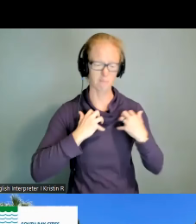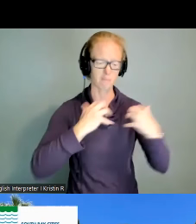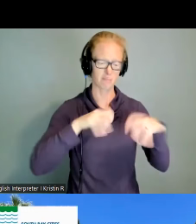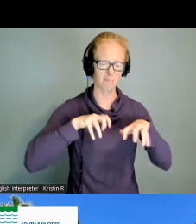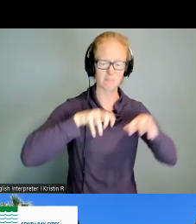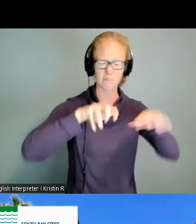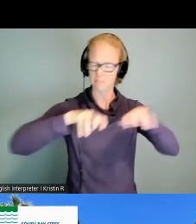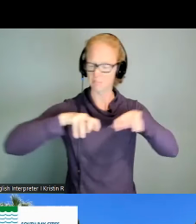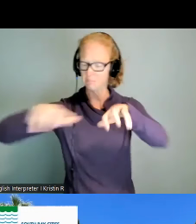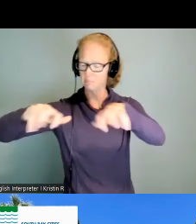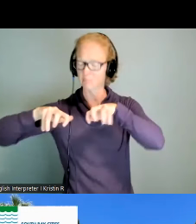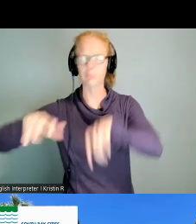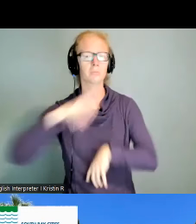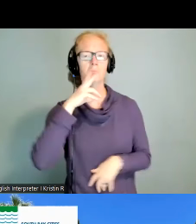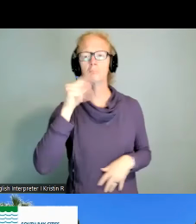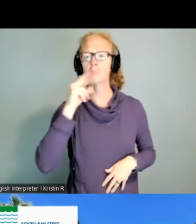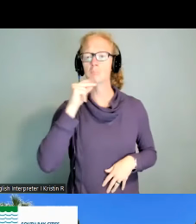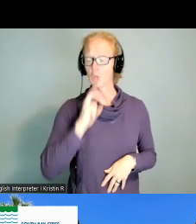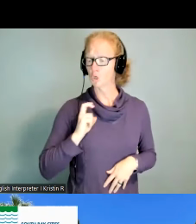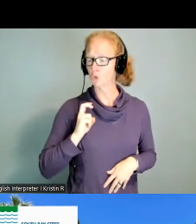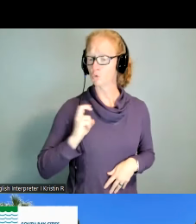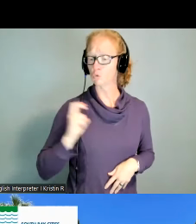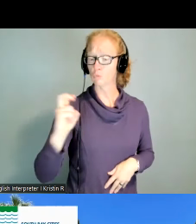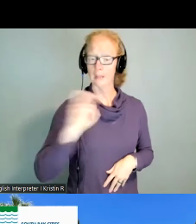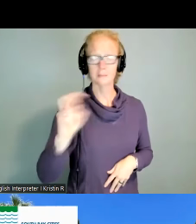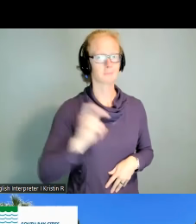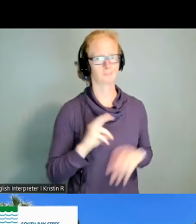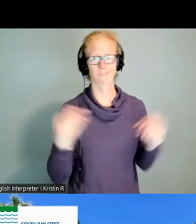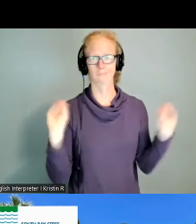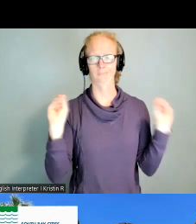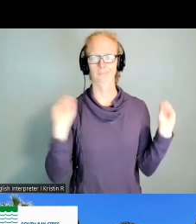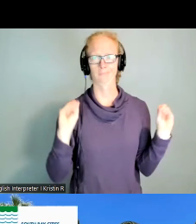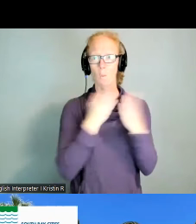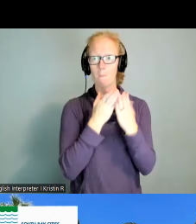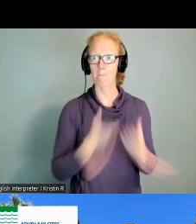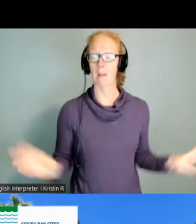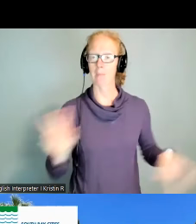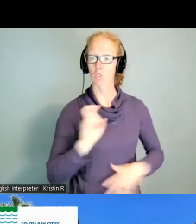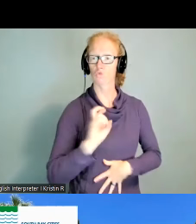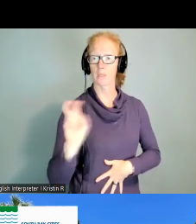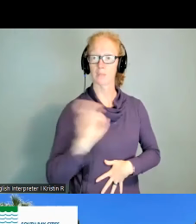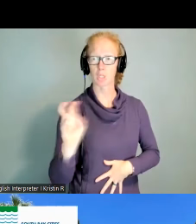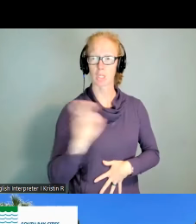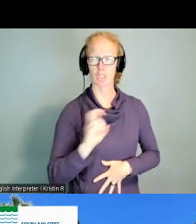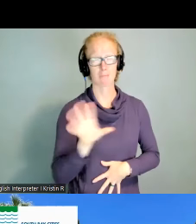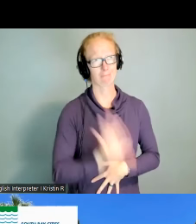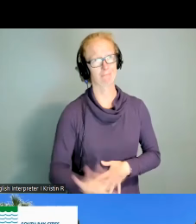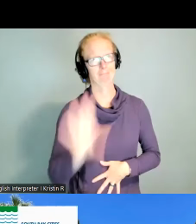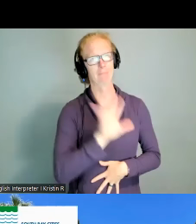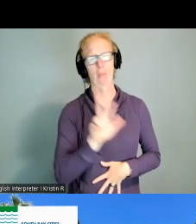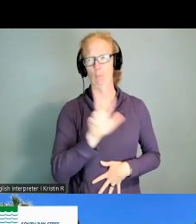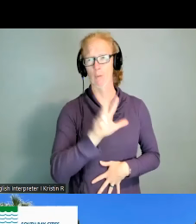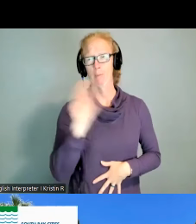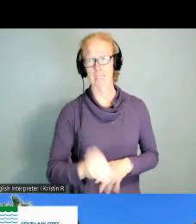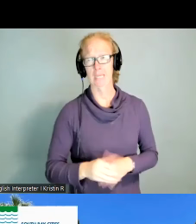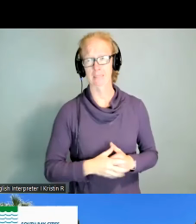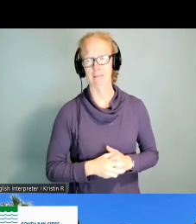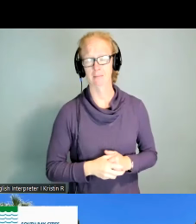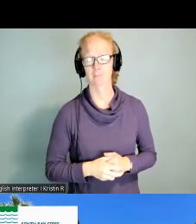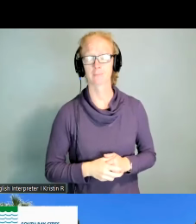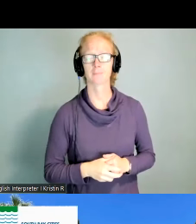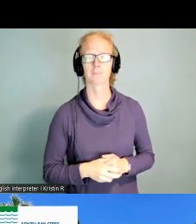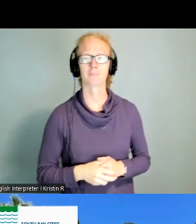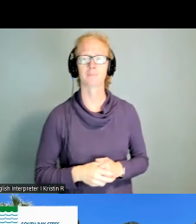large public transit mode share. In fact, before COVID, our public transit mode share was about 3%. South Bay cities